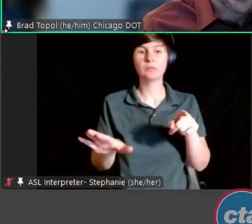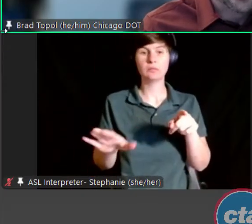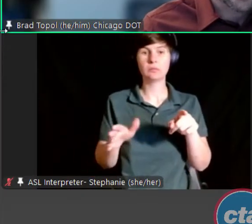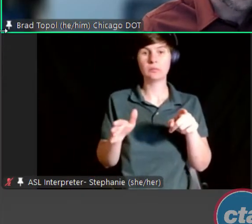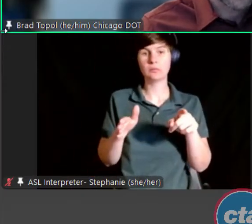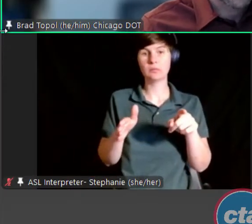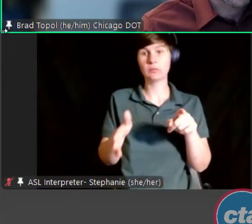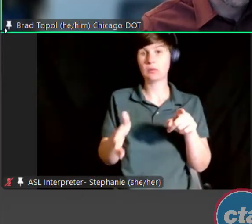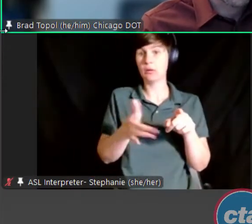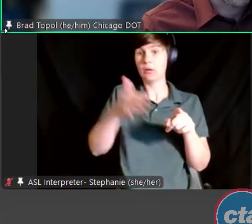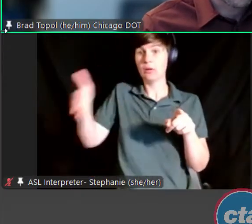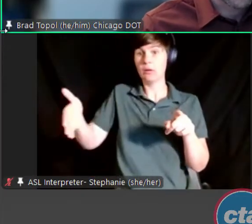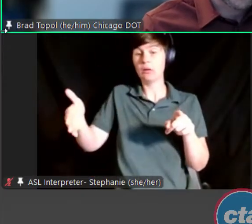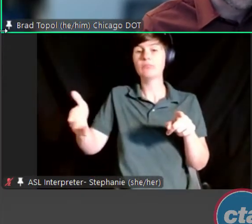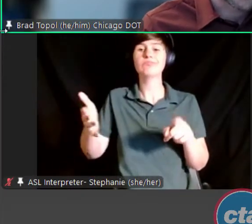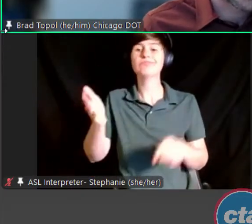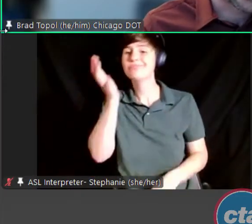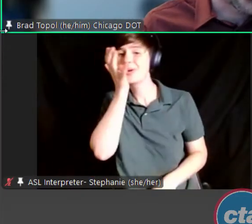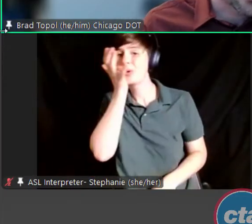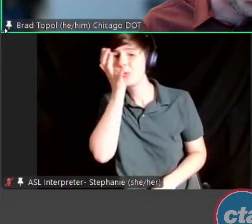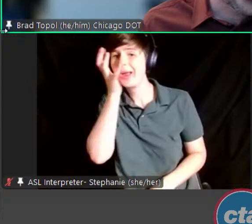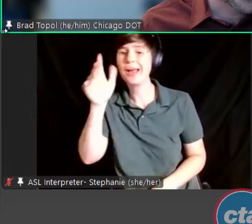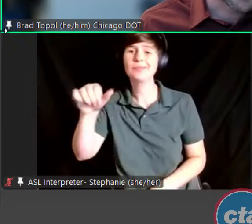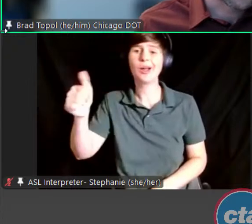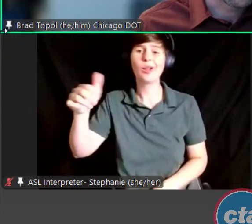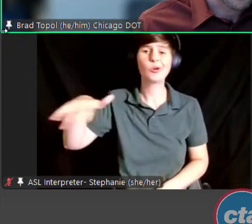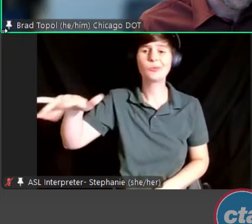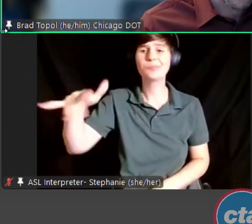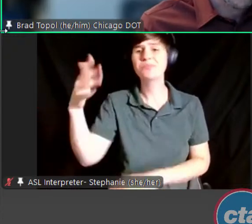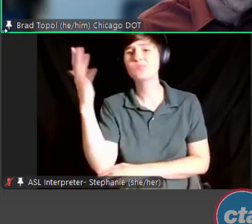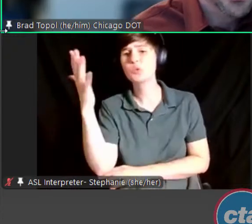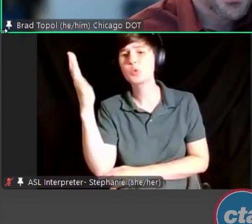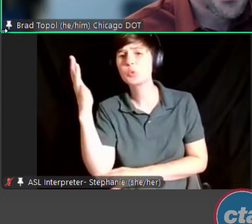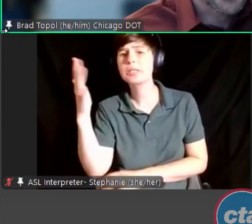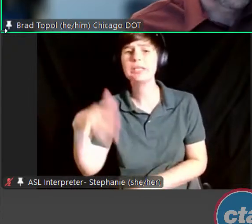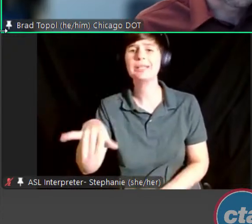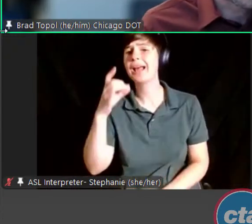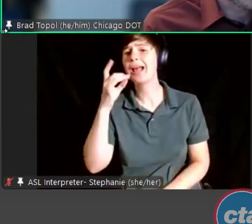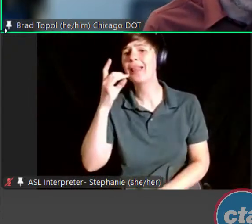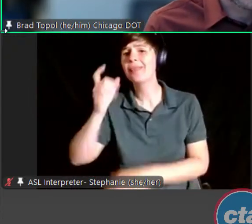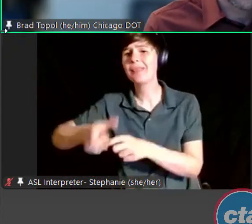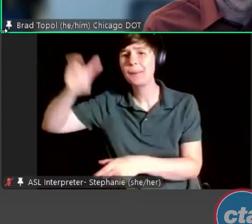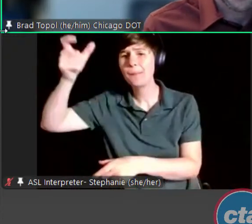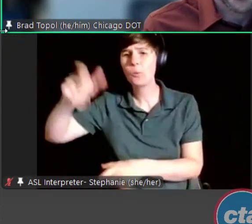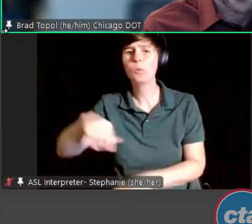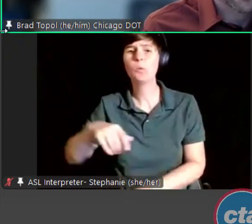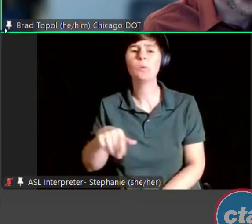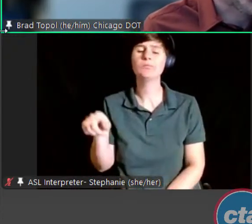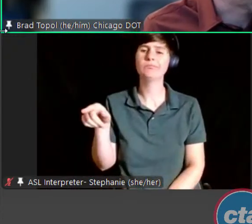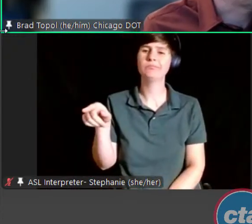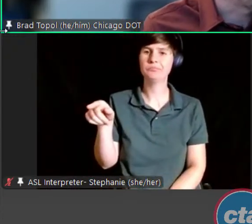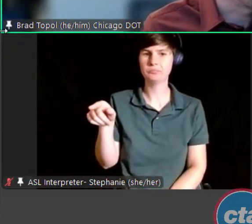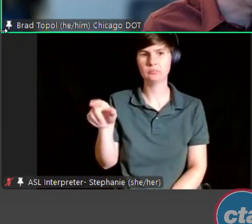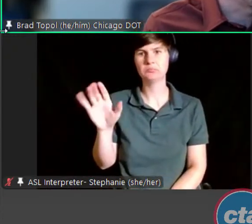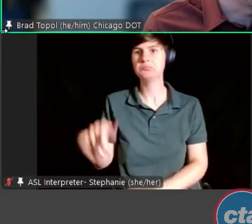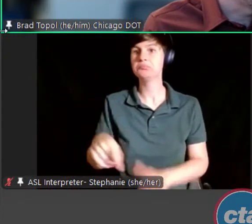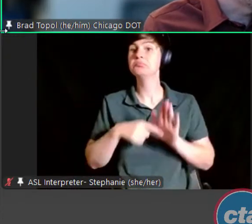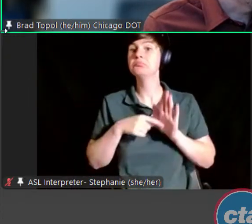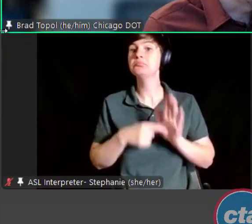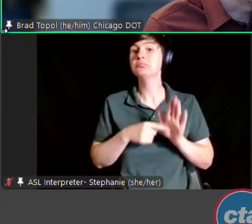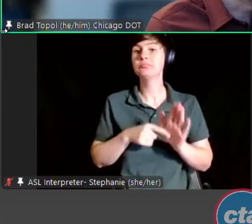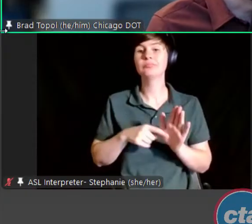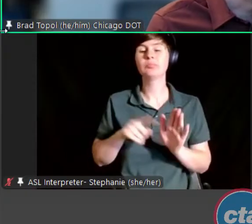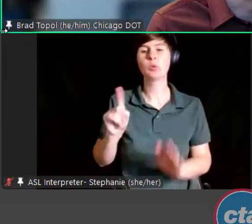is grass and also filled with other objects like trees and light poles. This is kind of showing an example we have on Clark